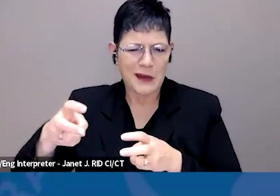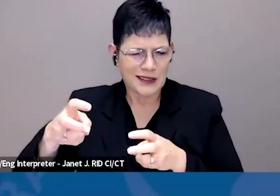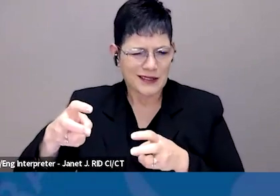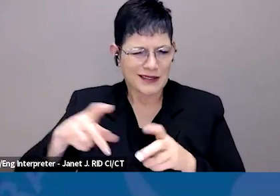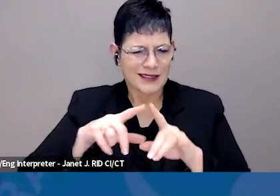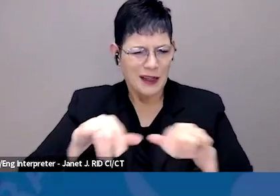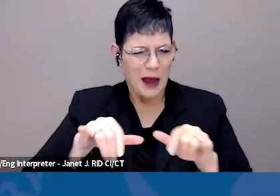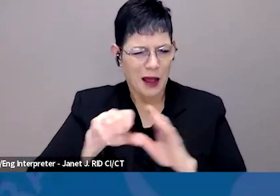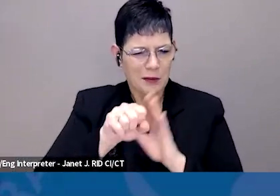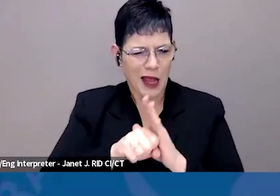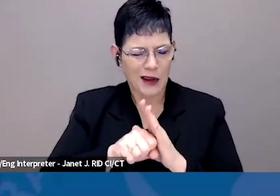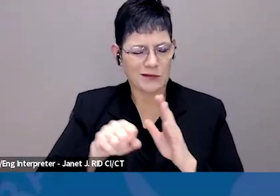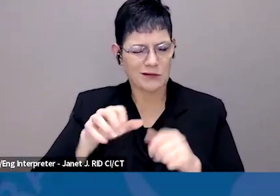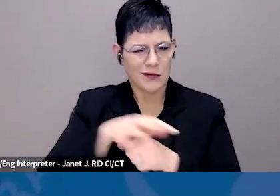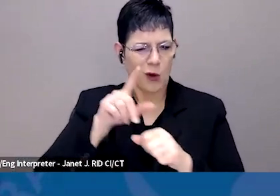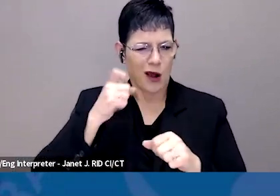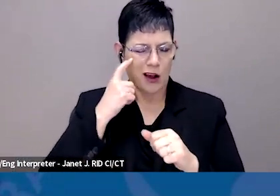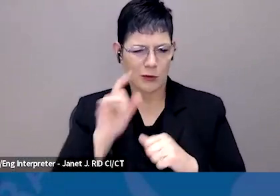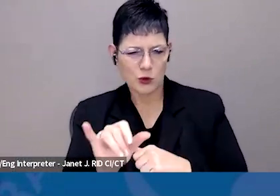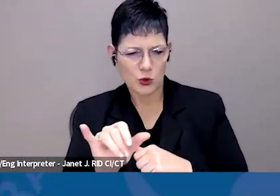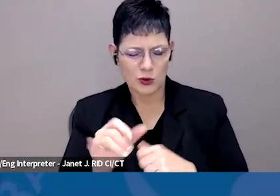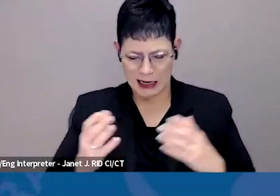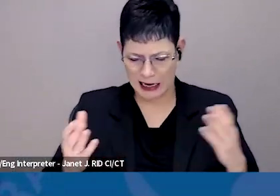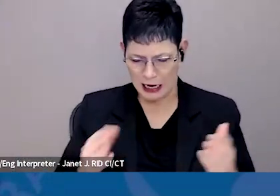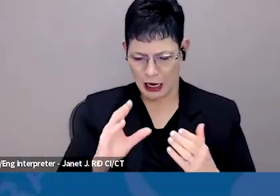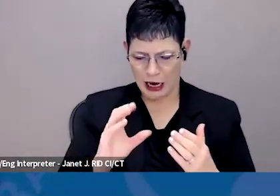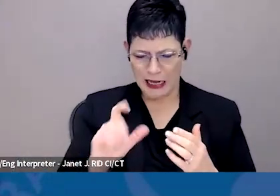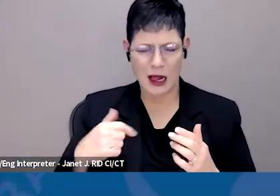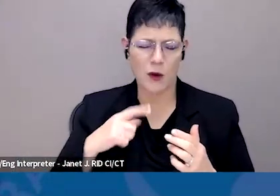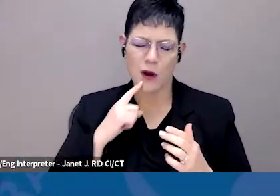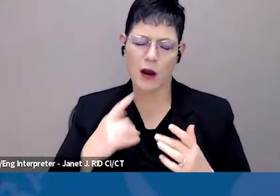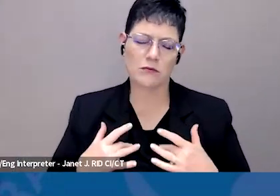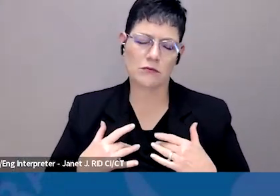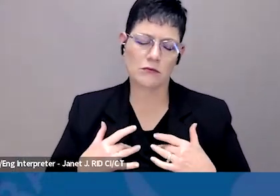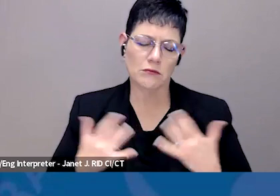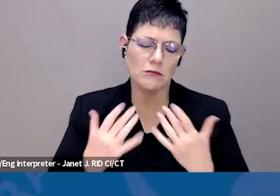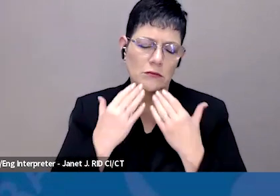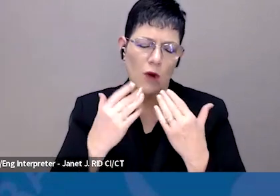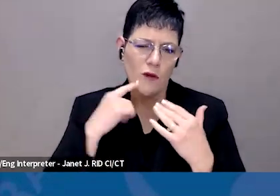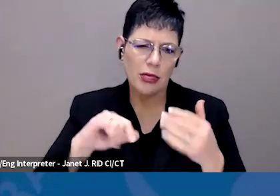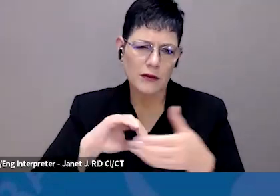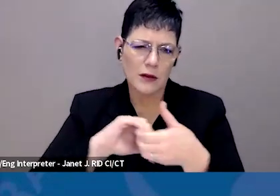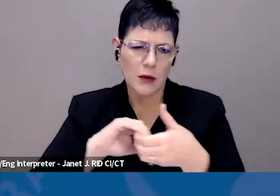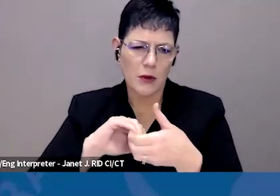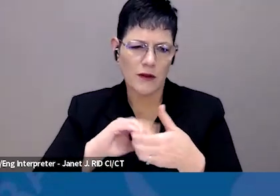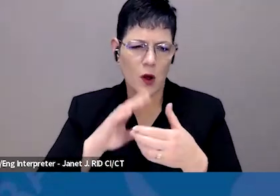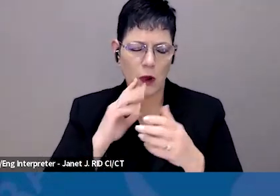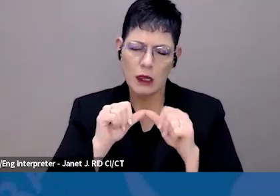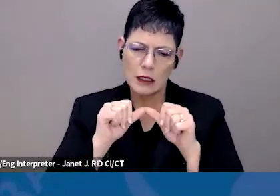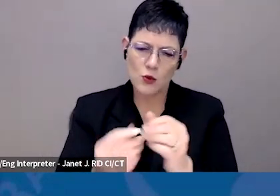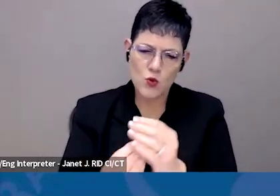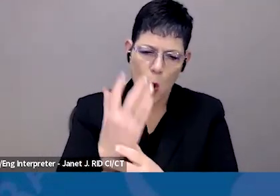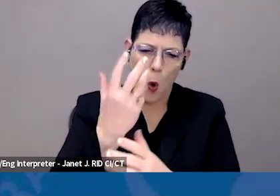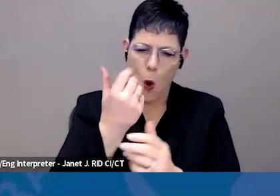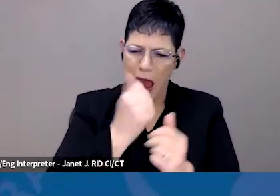government agencies. We at ACL are so grateful for this collaboration, and we will continue to cultivate partnerships wherever